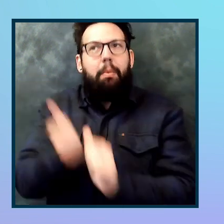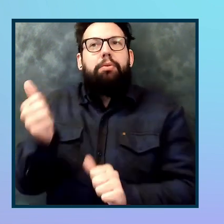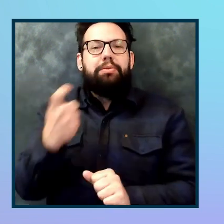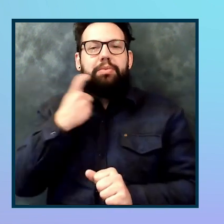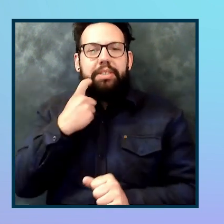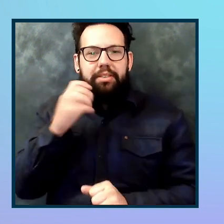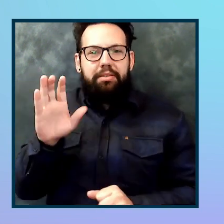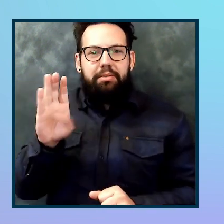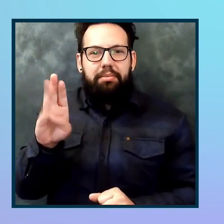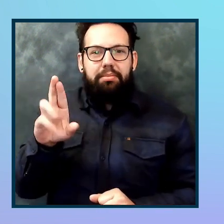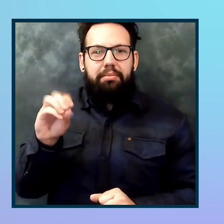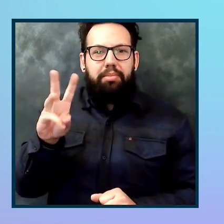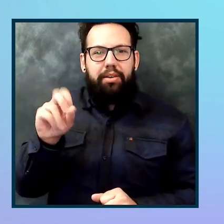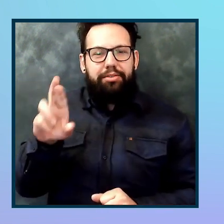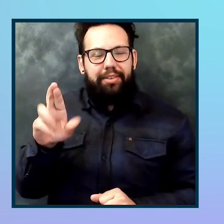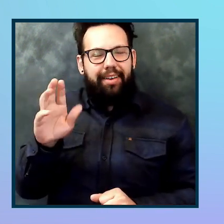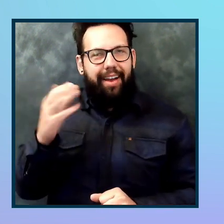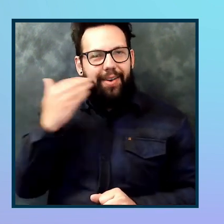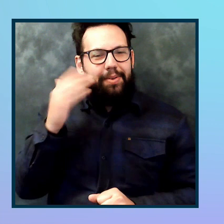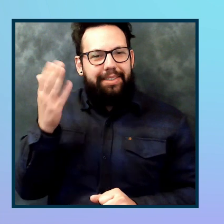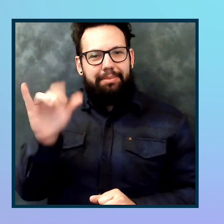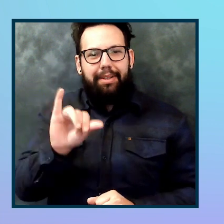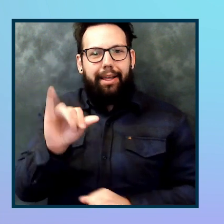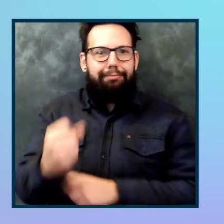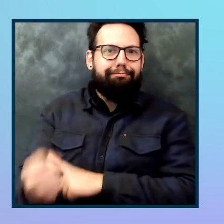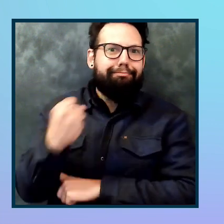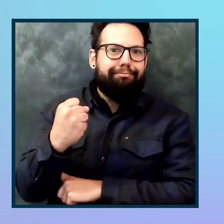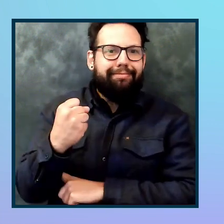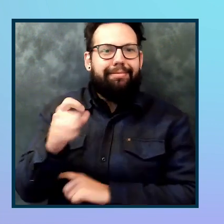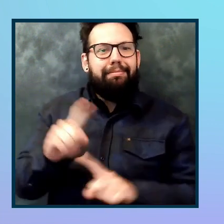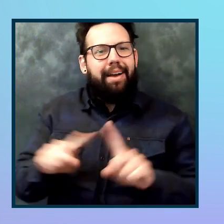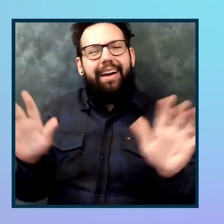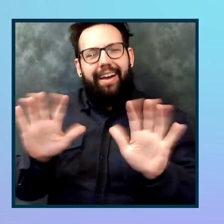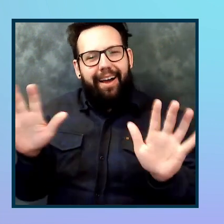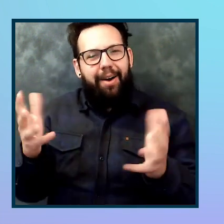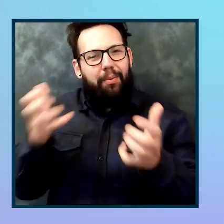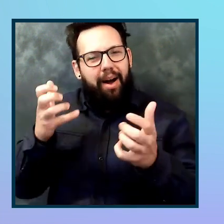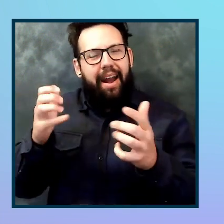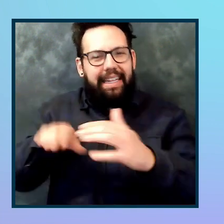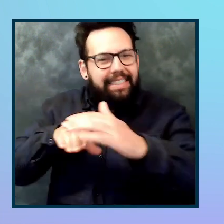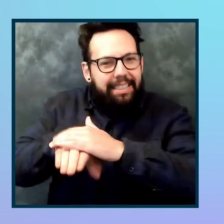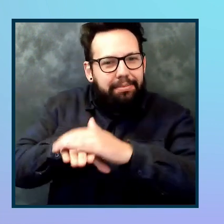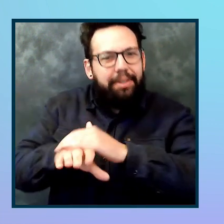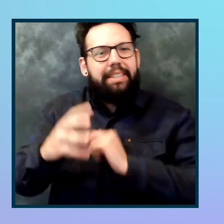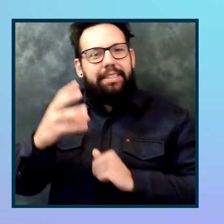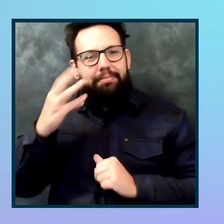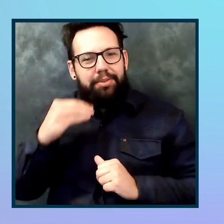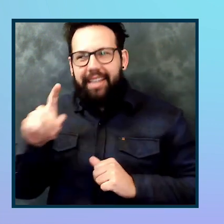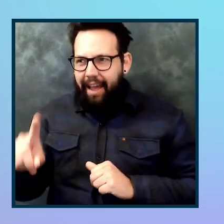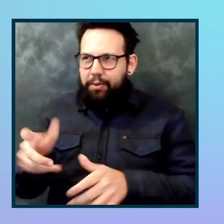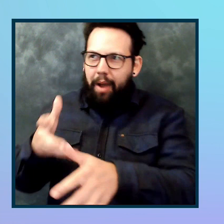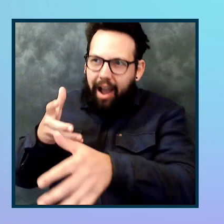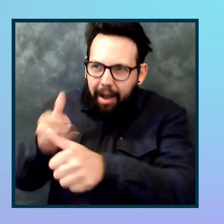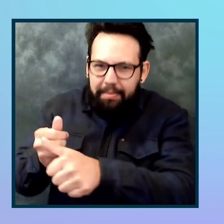we give a little middle finger, but in fact, we're actually advocating the best accessible experience. So it